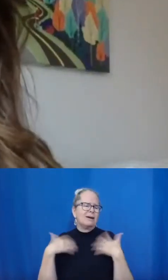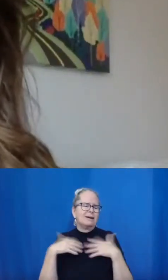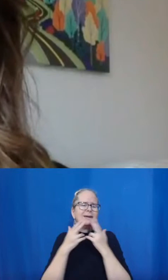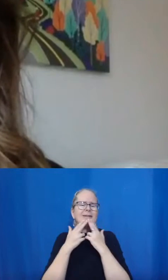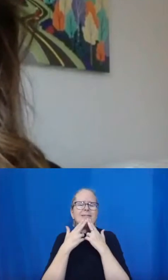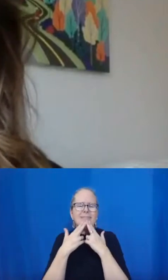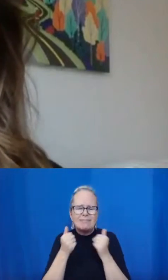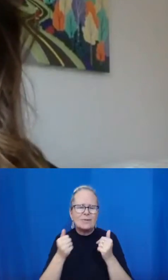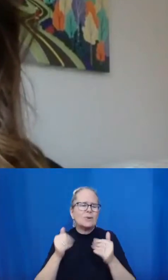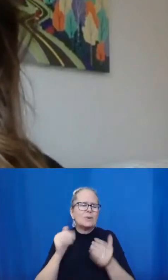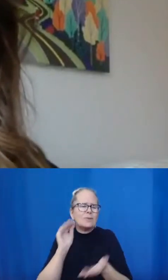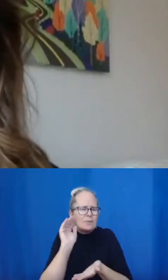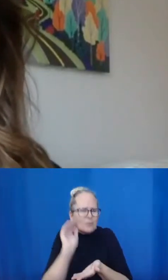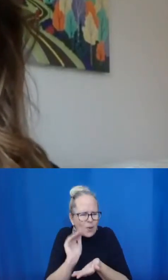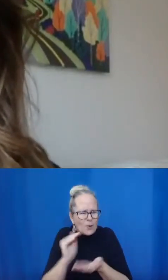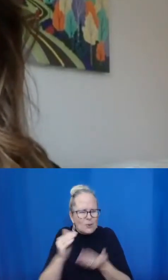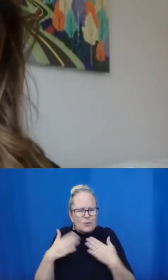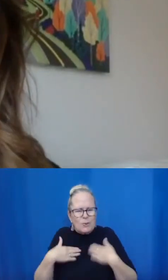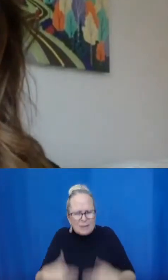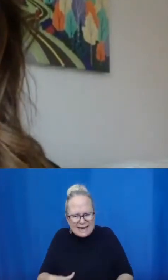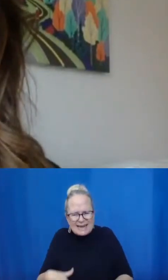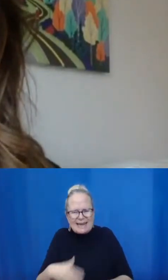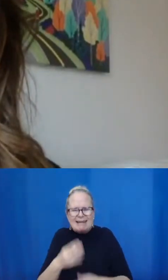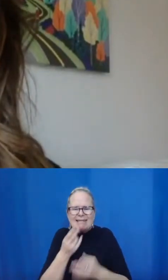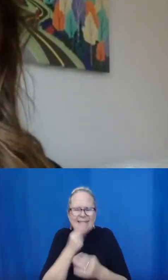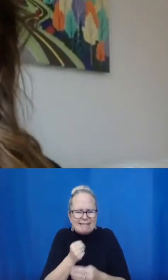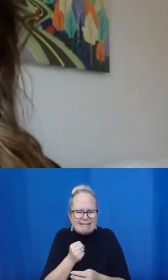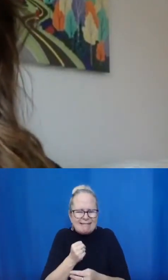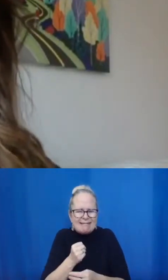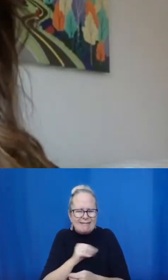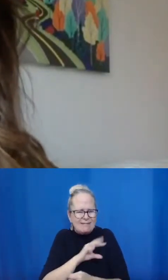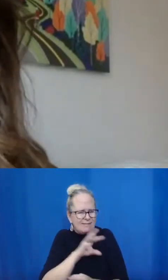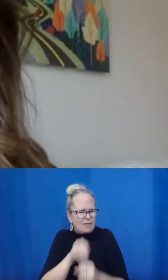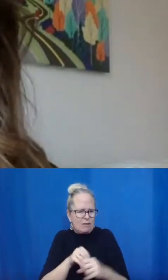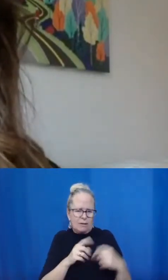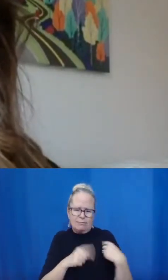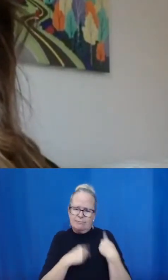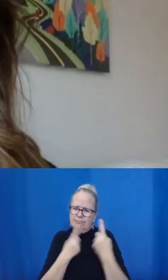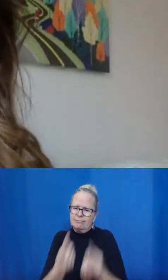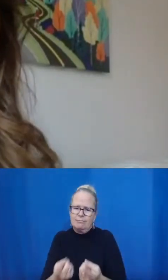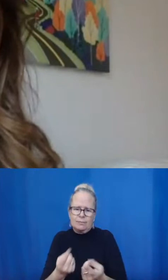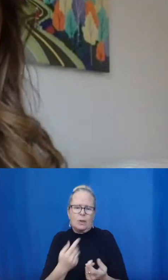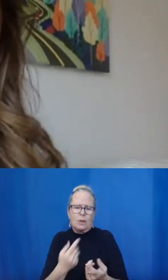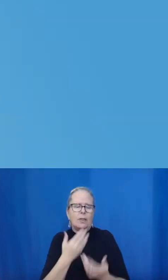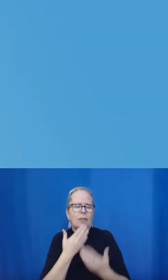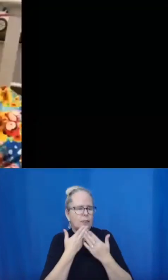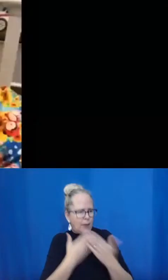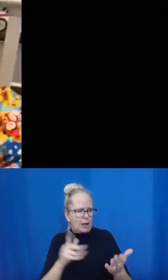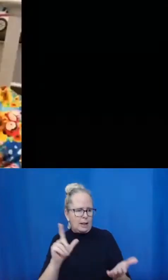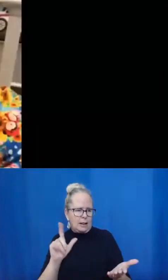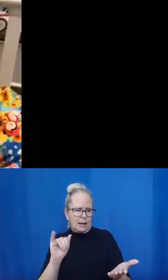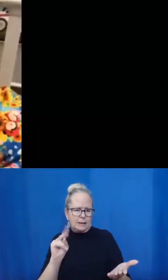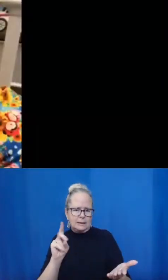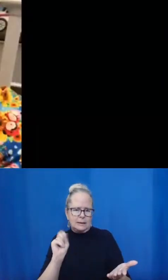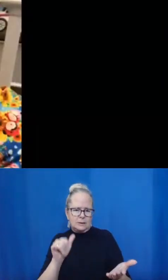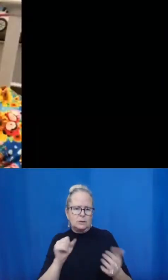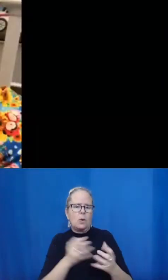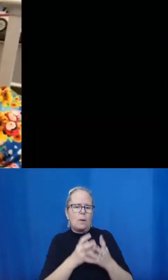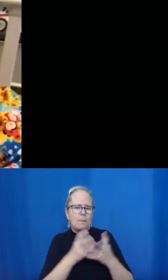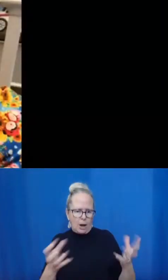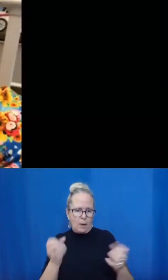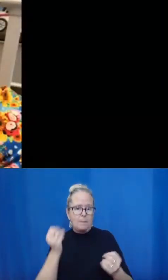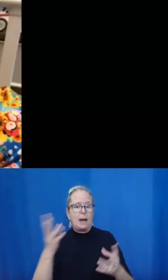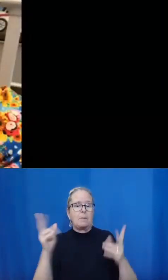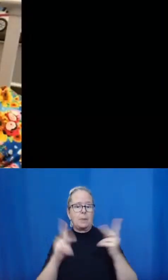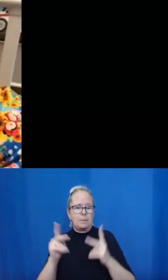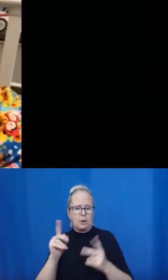you so much for having me. My name is Lindsay Kemp. I am the mom of George, and he's had 2 heart transplants before the age of 5. And I really